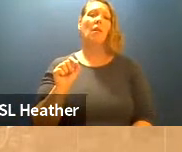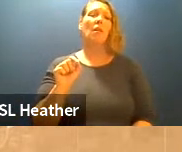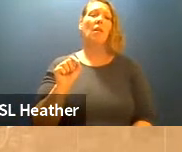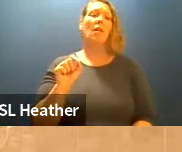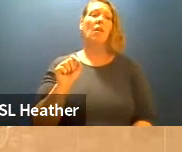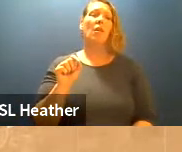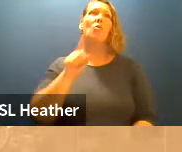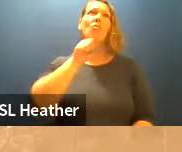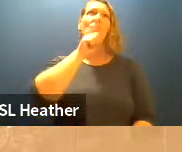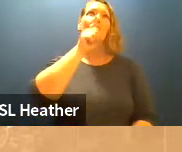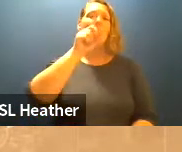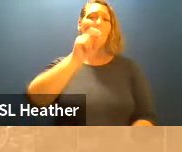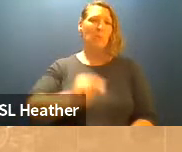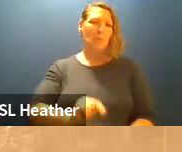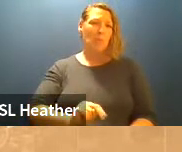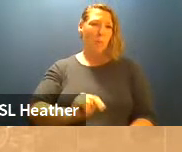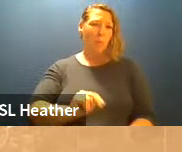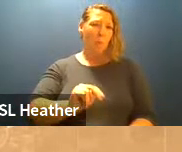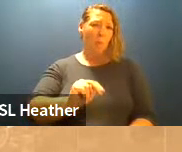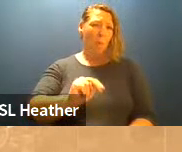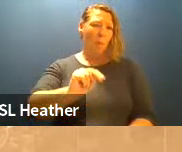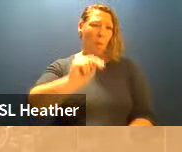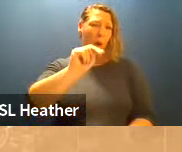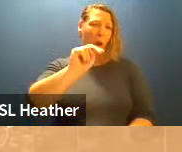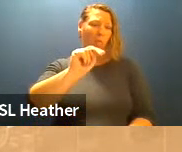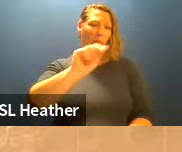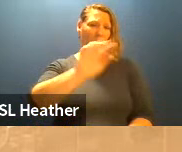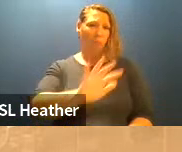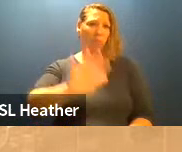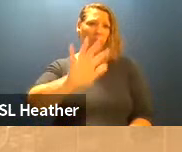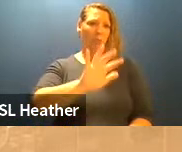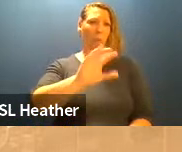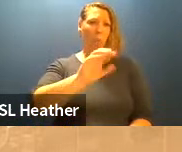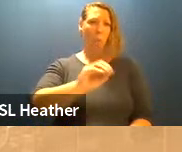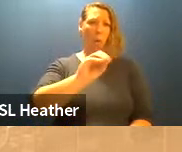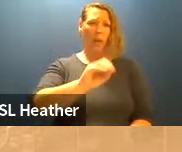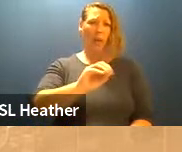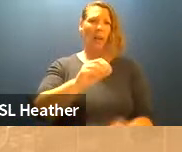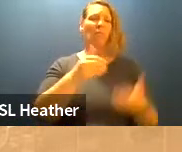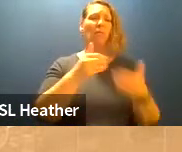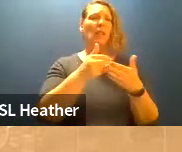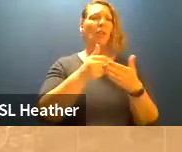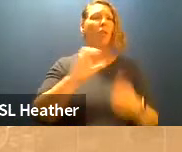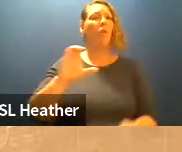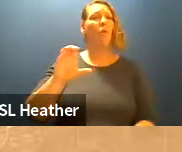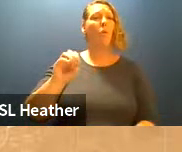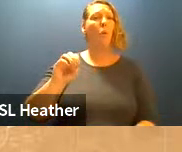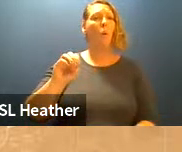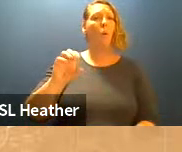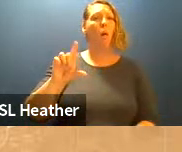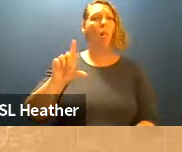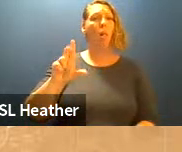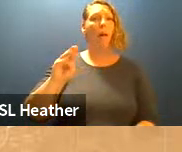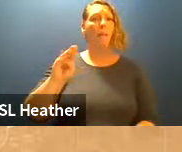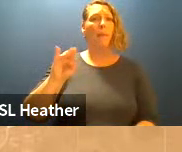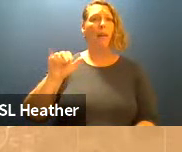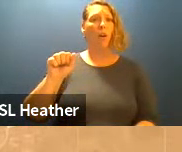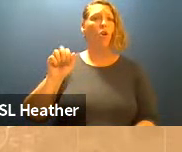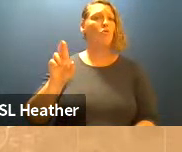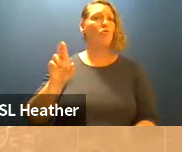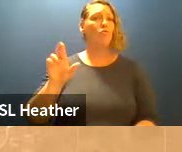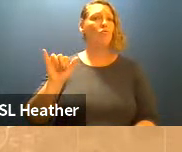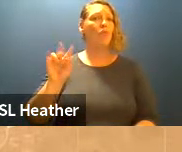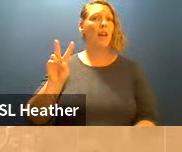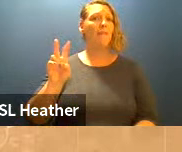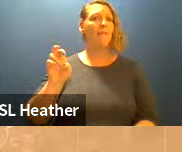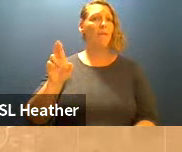the really north boundary of Oregon along the Columbia River. We do have high